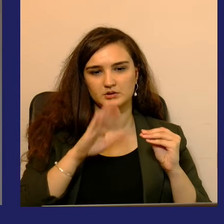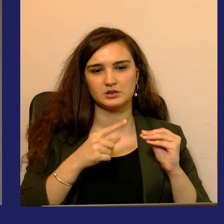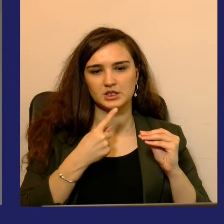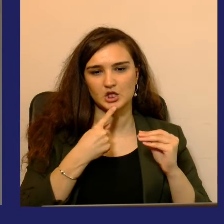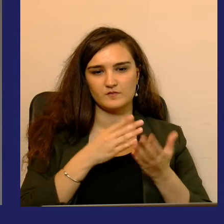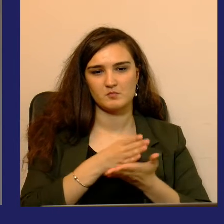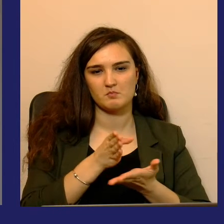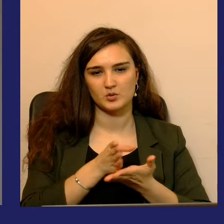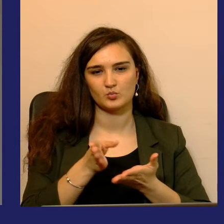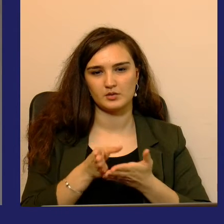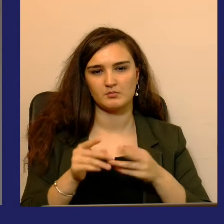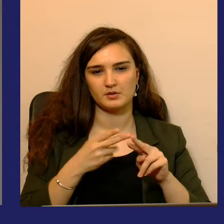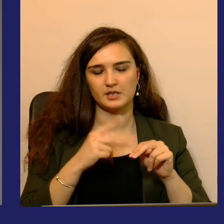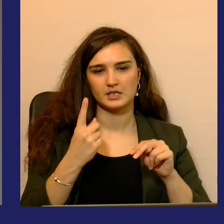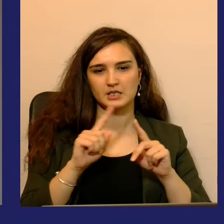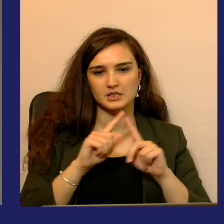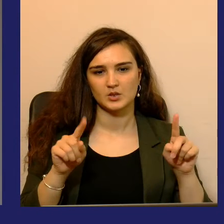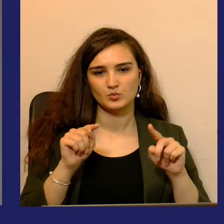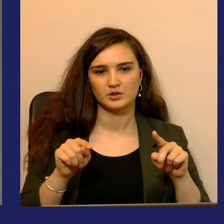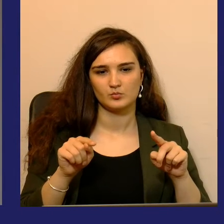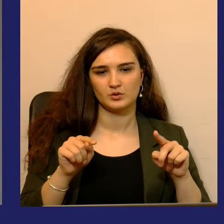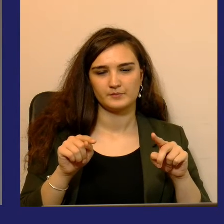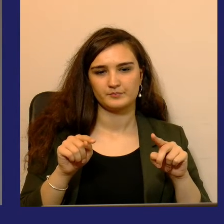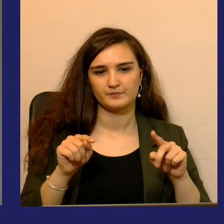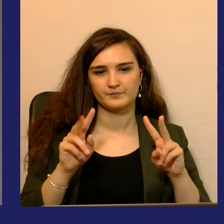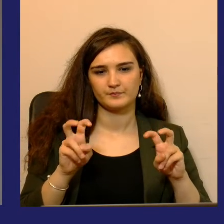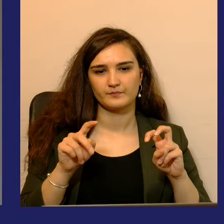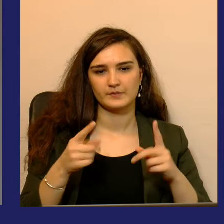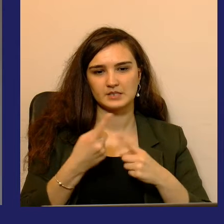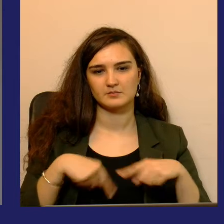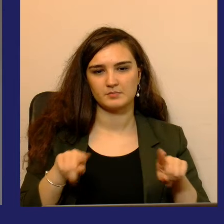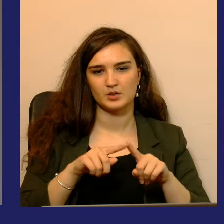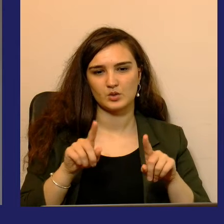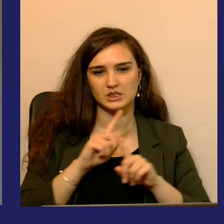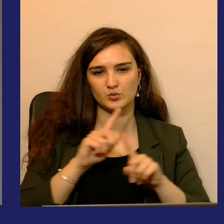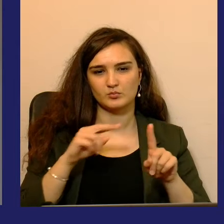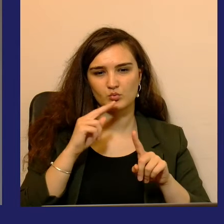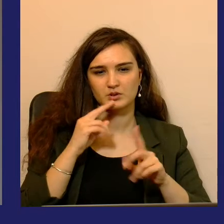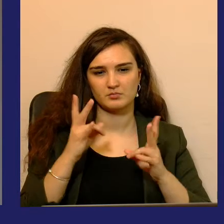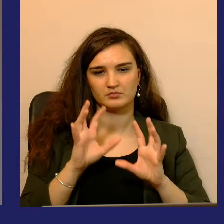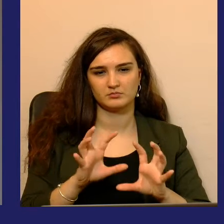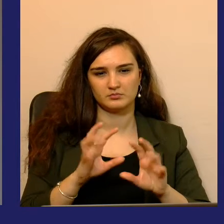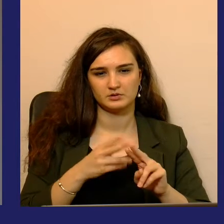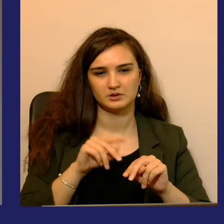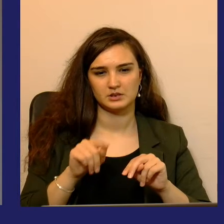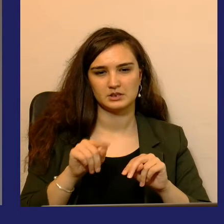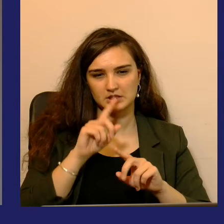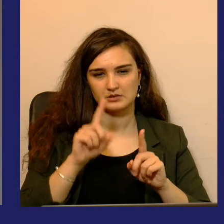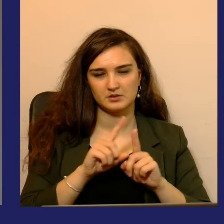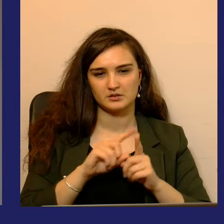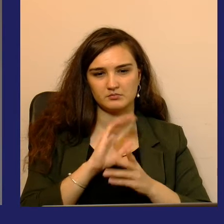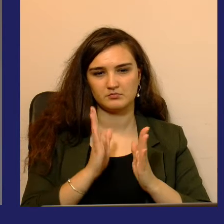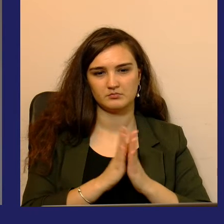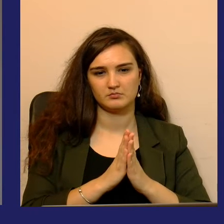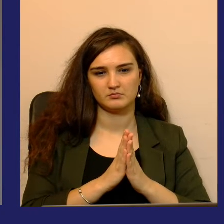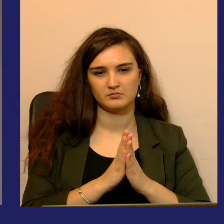on, particularly in my role with IFAS, is that there's almost total immunity for these types of abuses. And